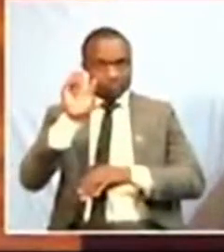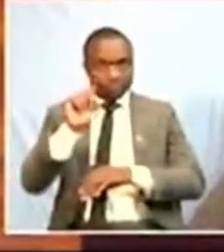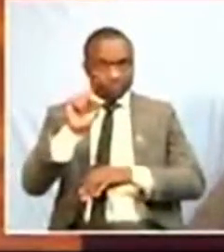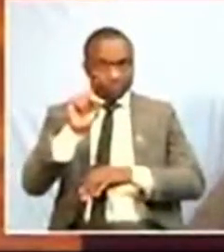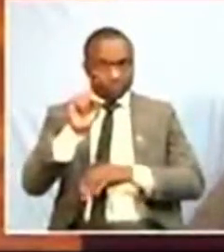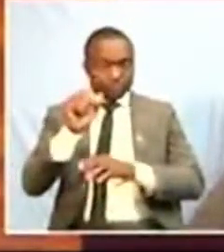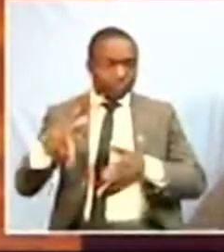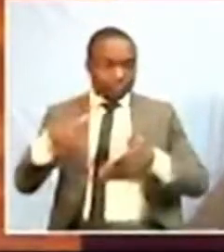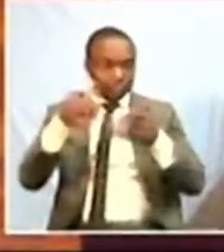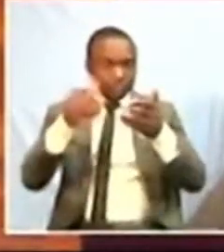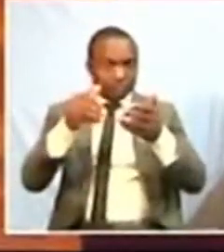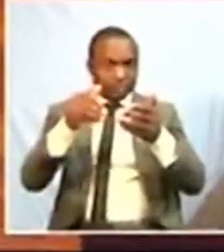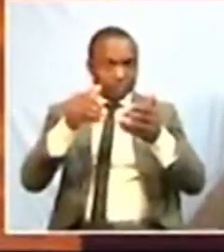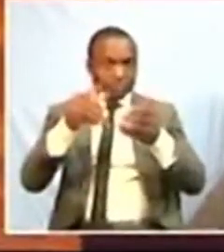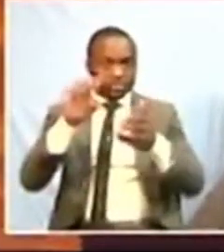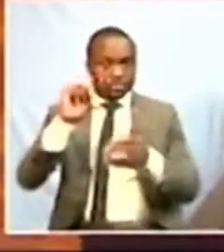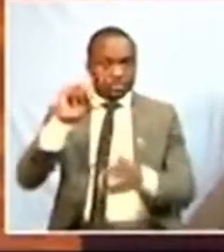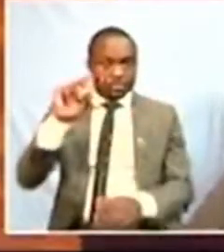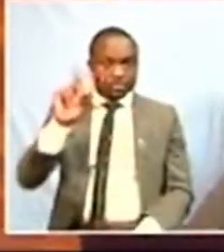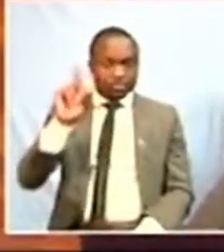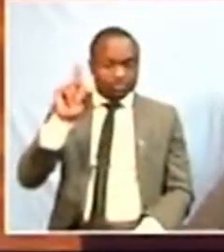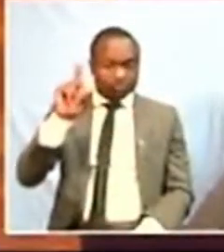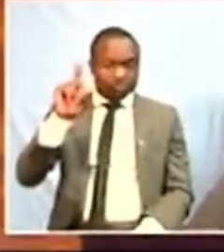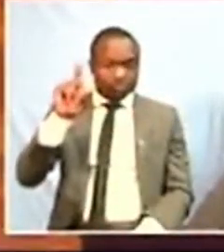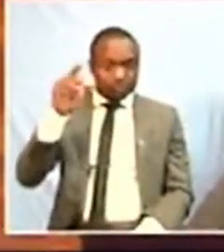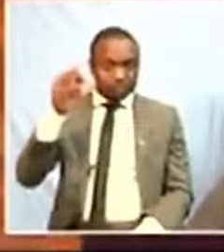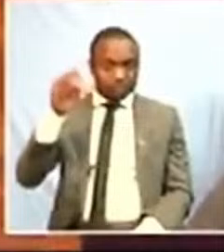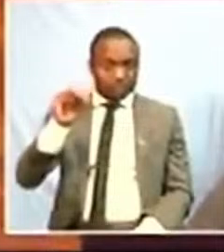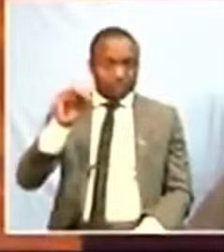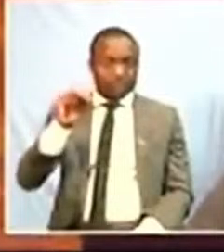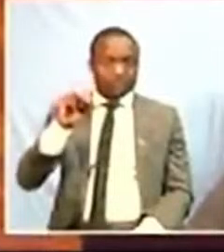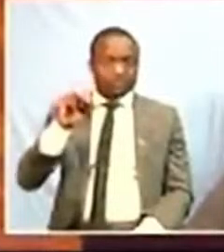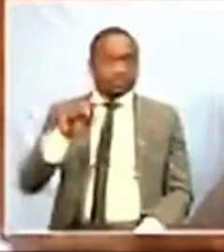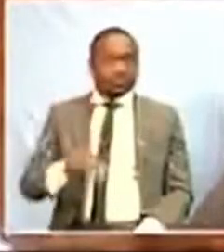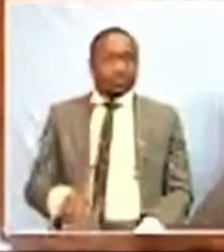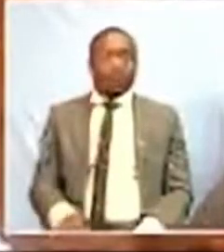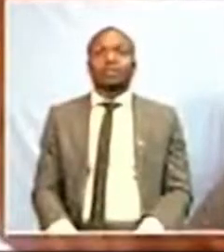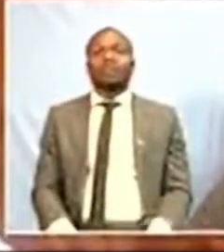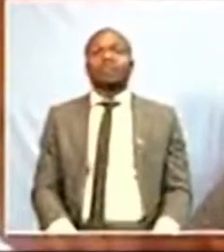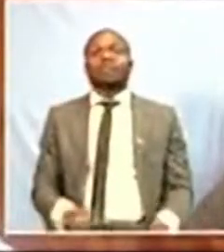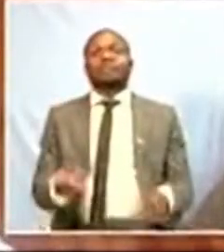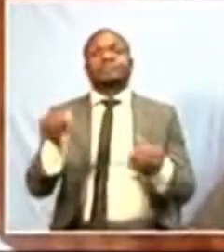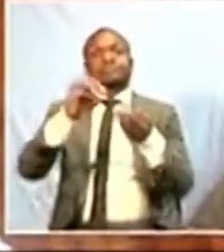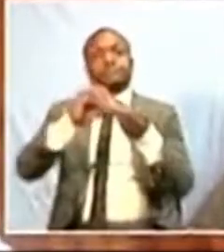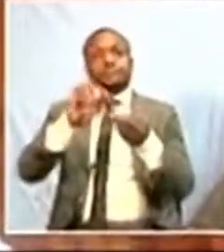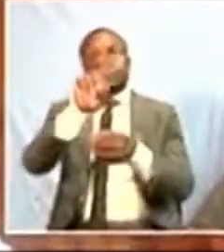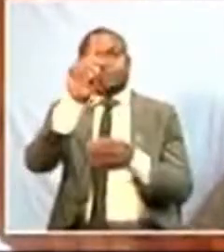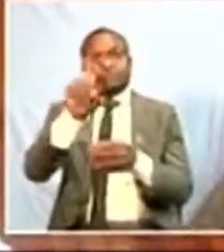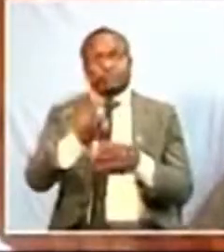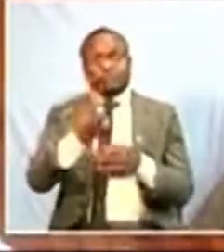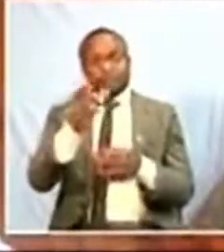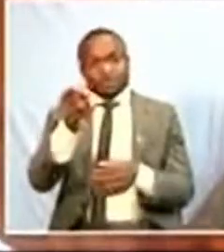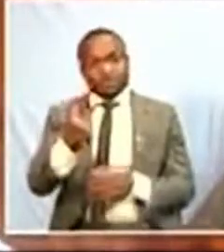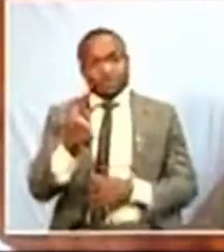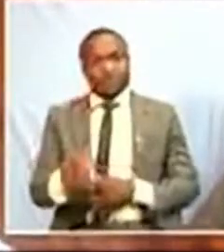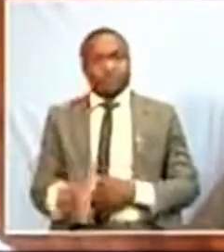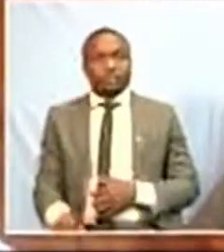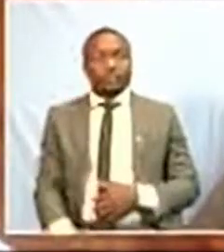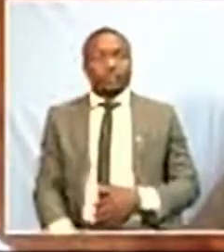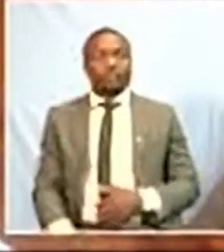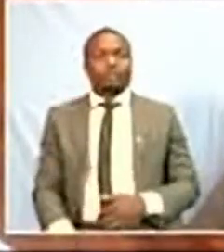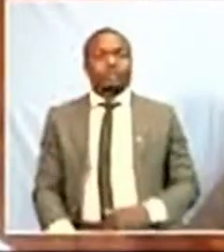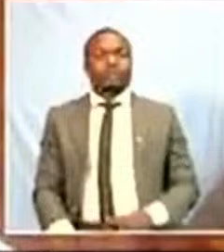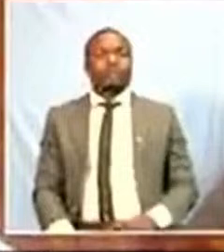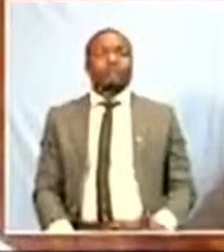MDF. Follow up on the same. Follow-up question. Yes.